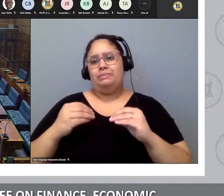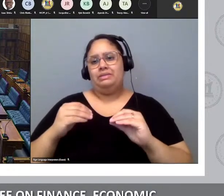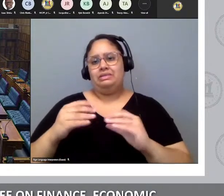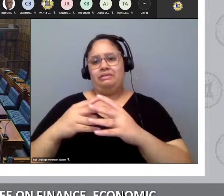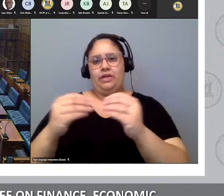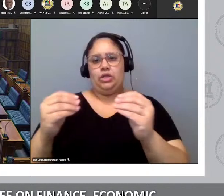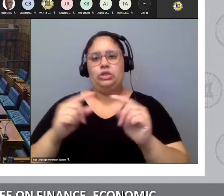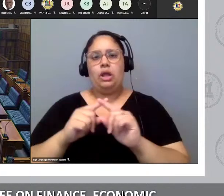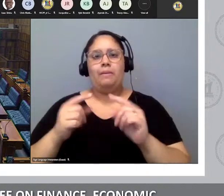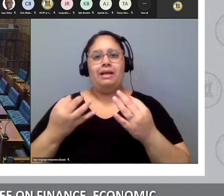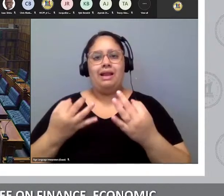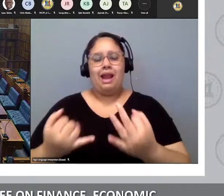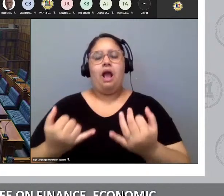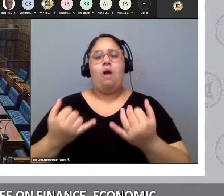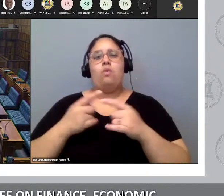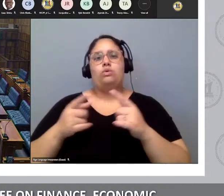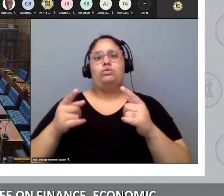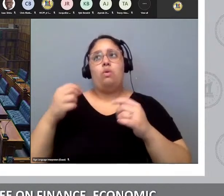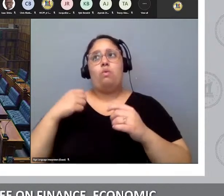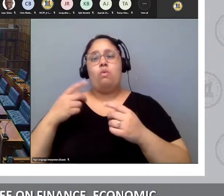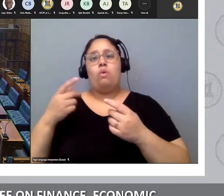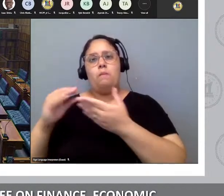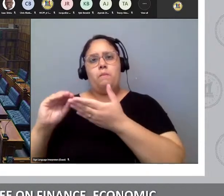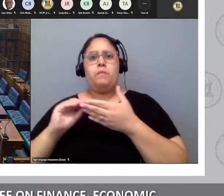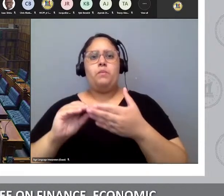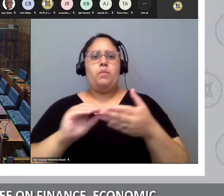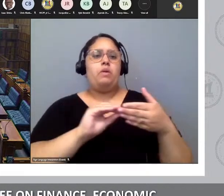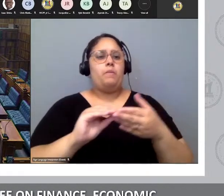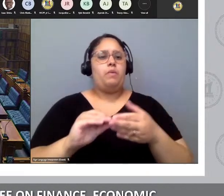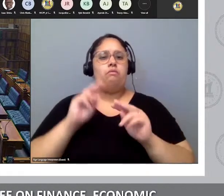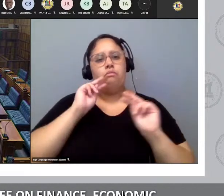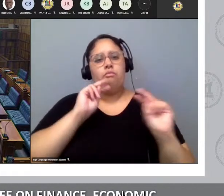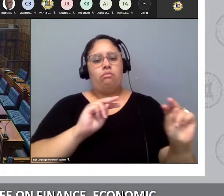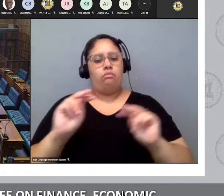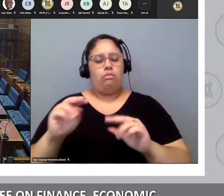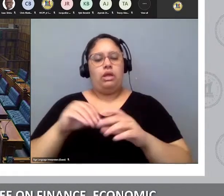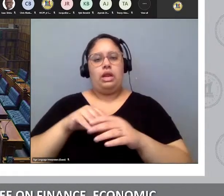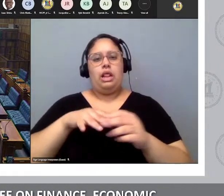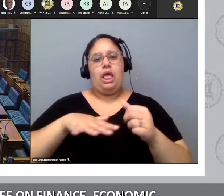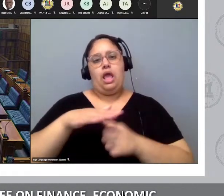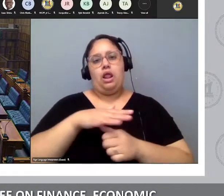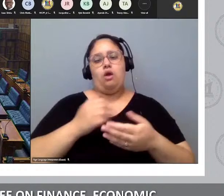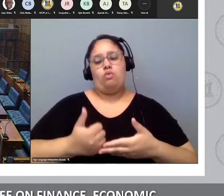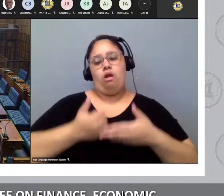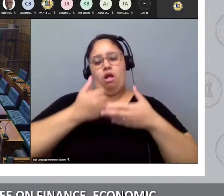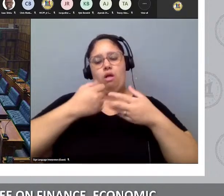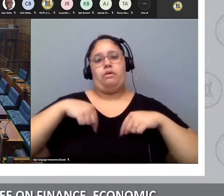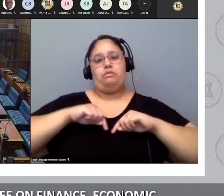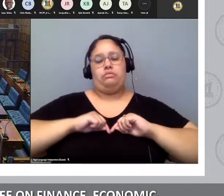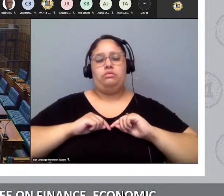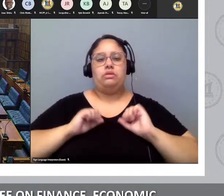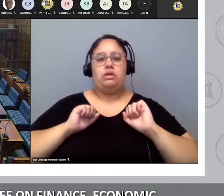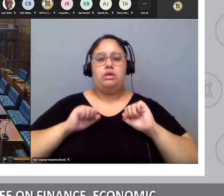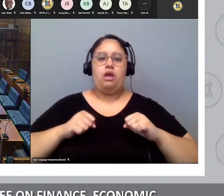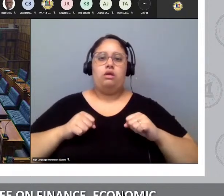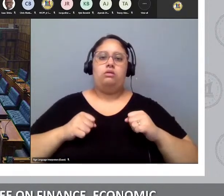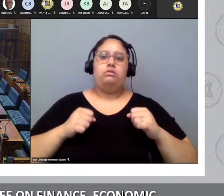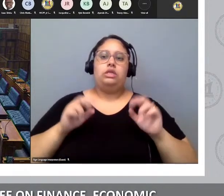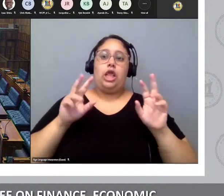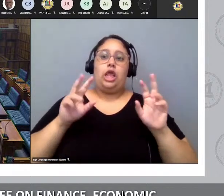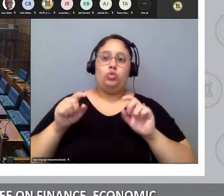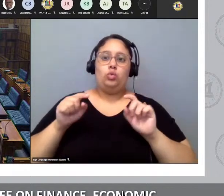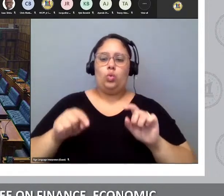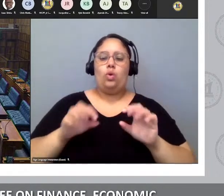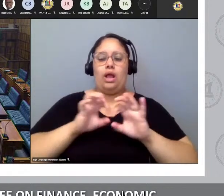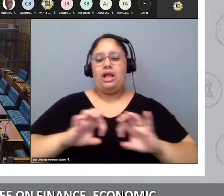some intelligence as well that the guys have brought into um the area to assist us uh to get uh this issue of the